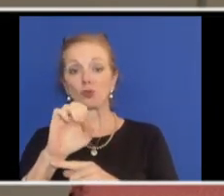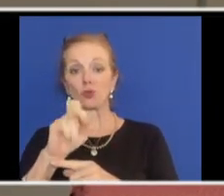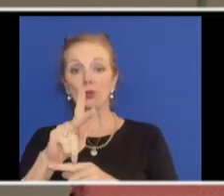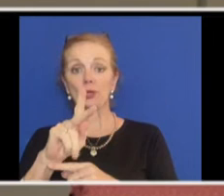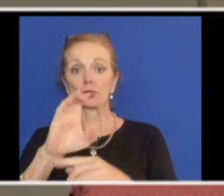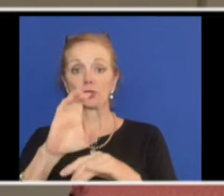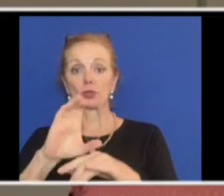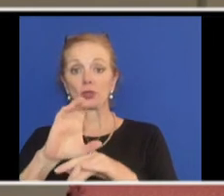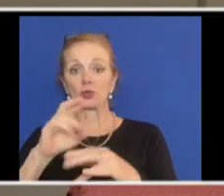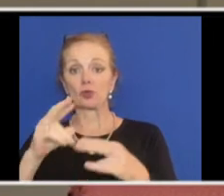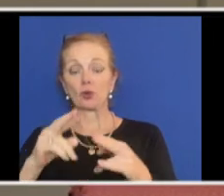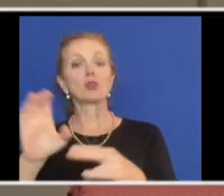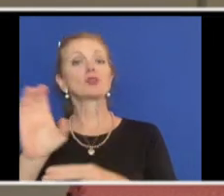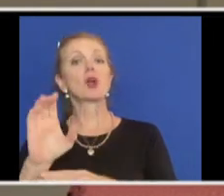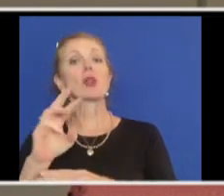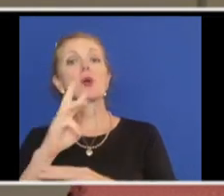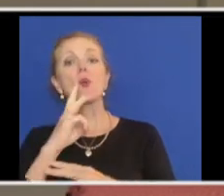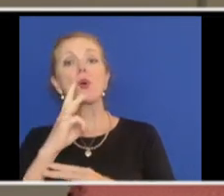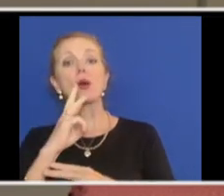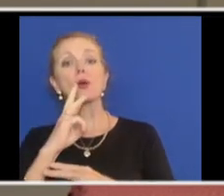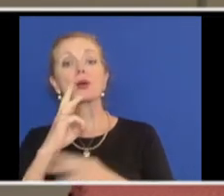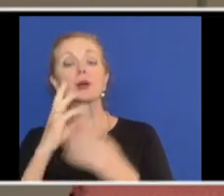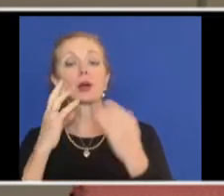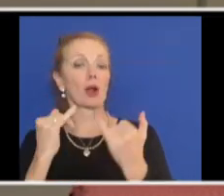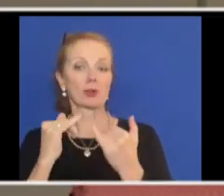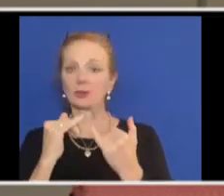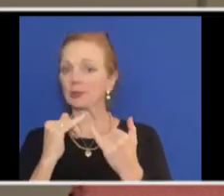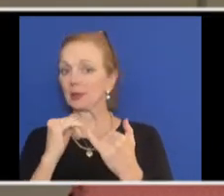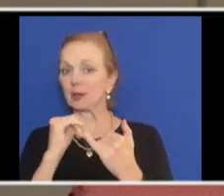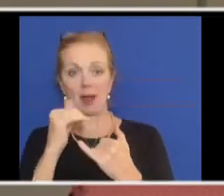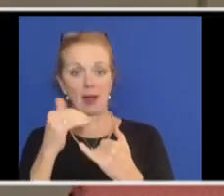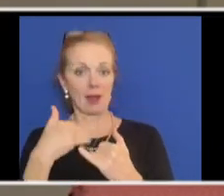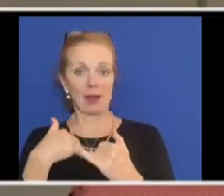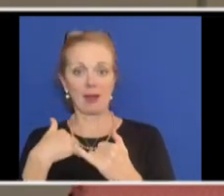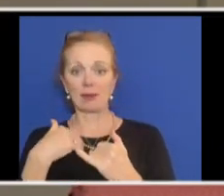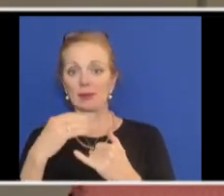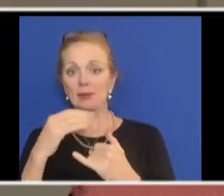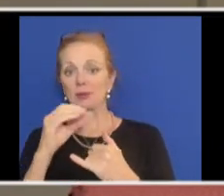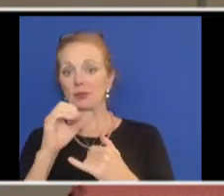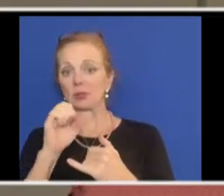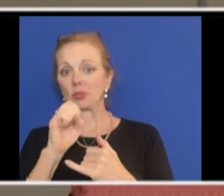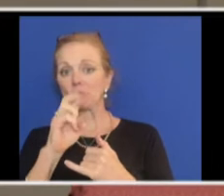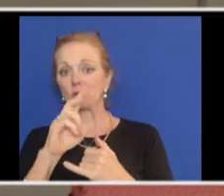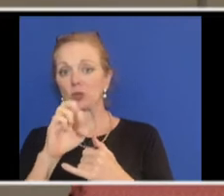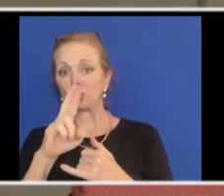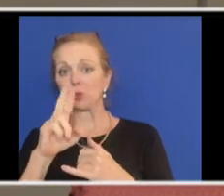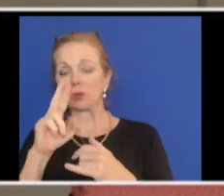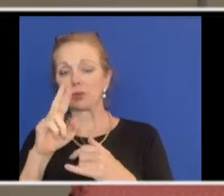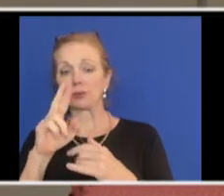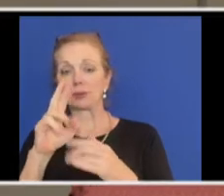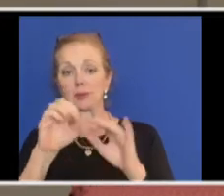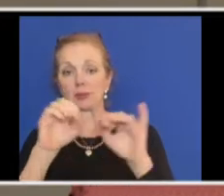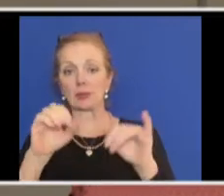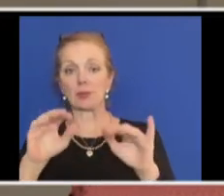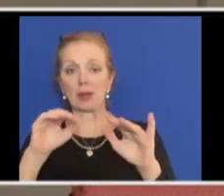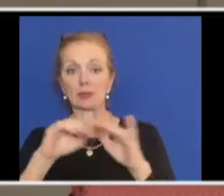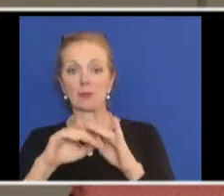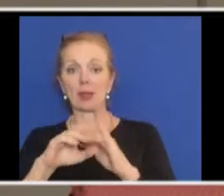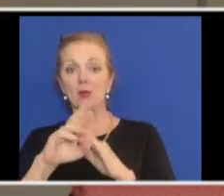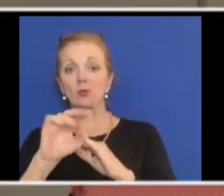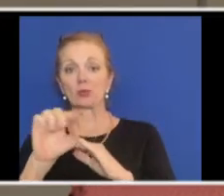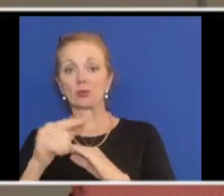solid water currently does not have sewer system accessibility for the rezoning